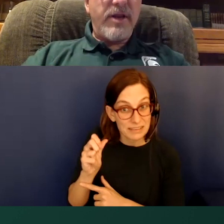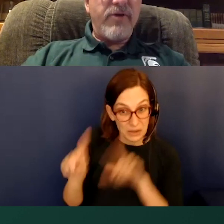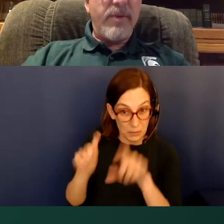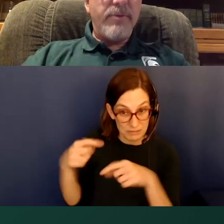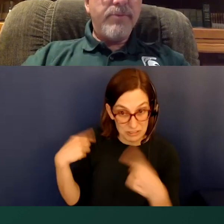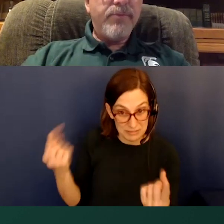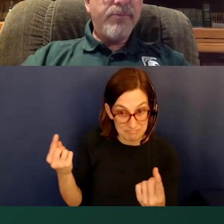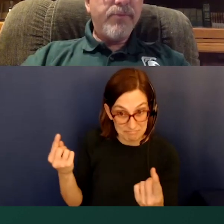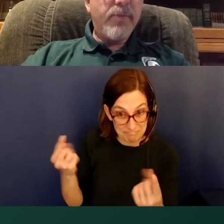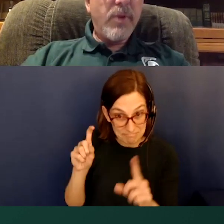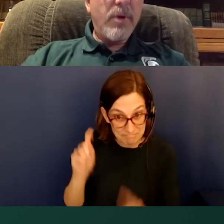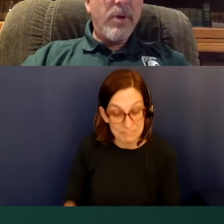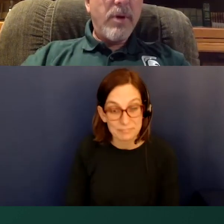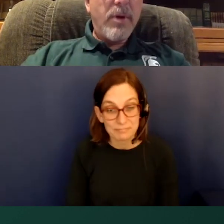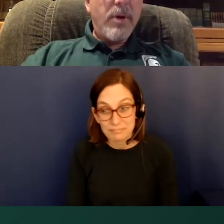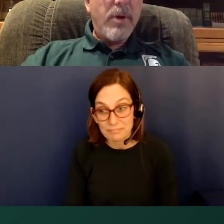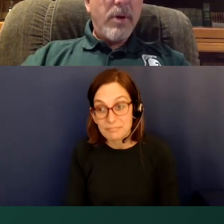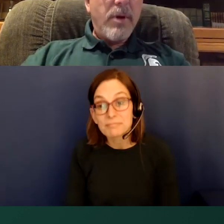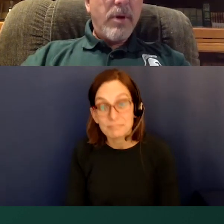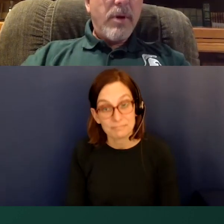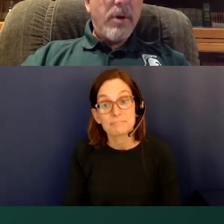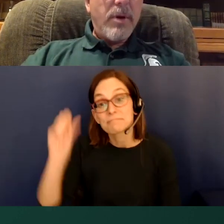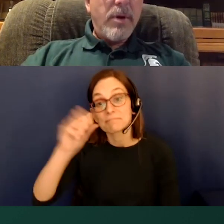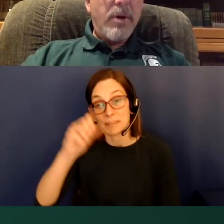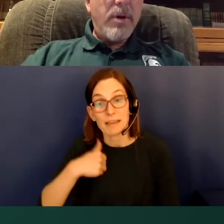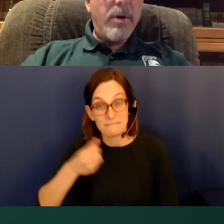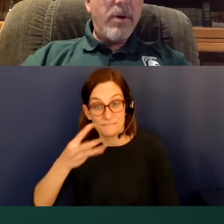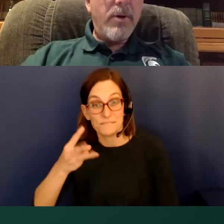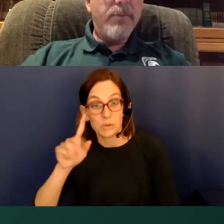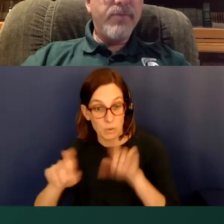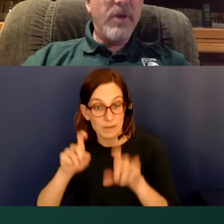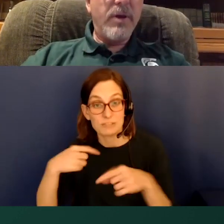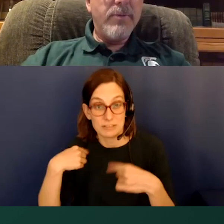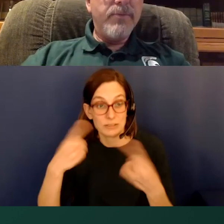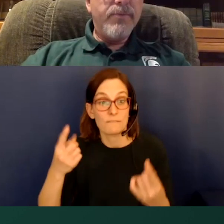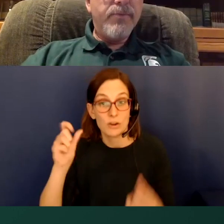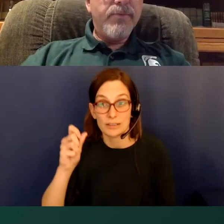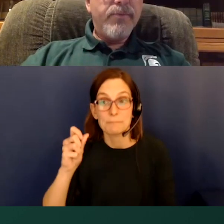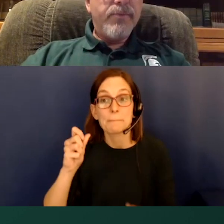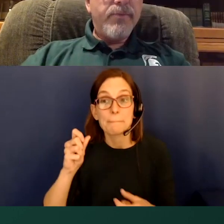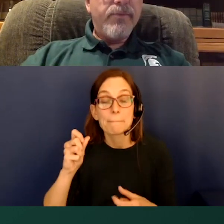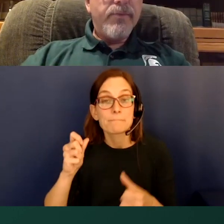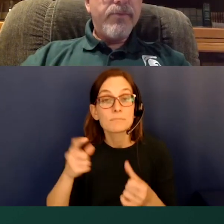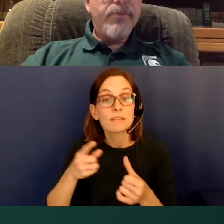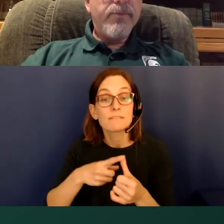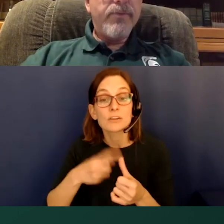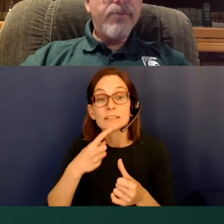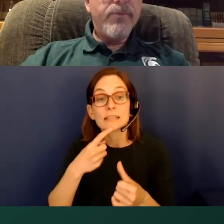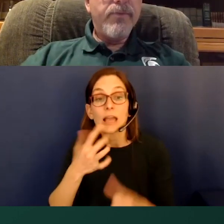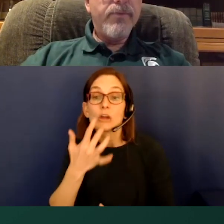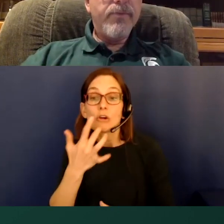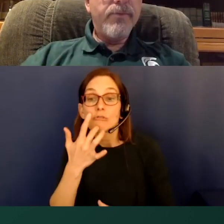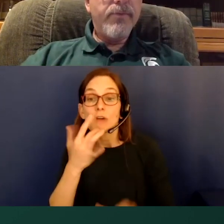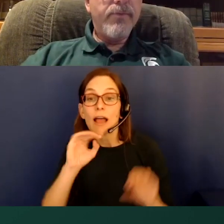questions that have come in. Yeah, we do have a couple questions from the audience. First one is, would you rather move to